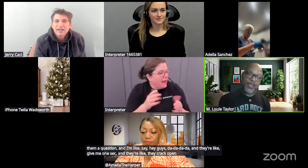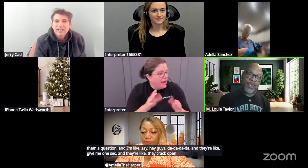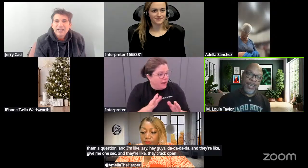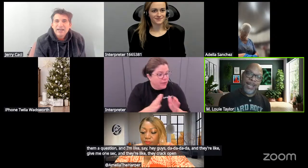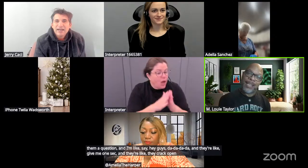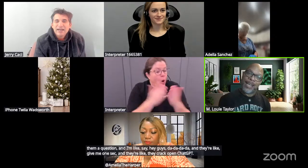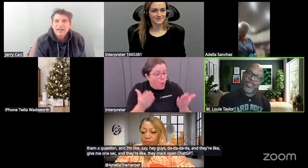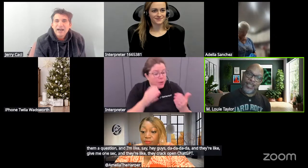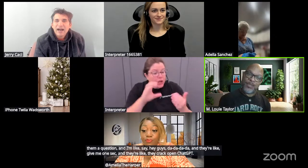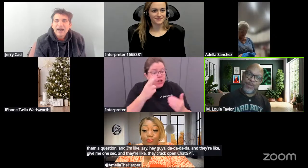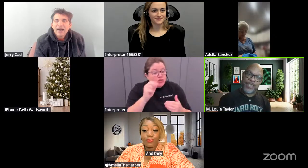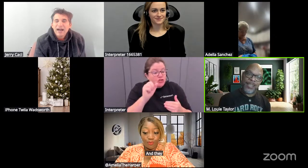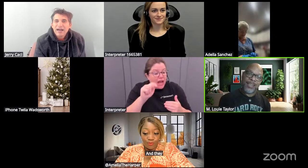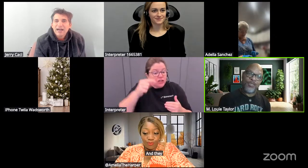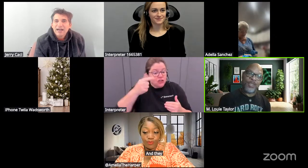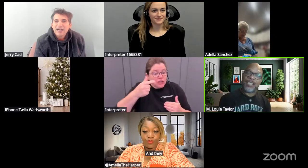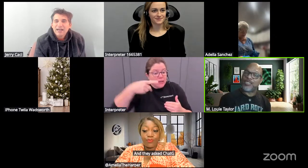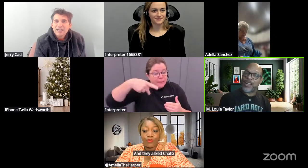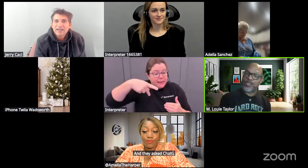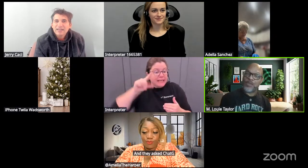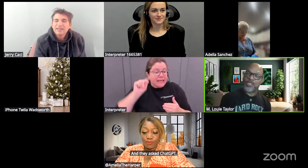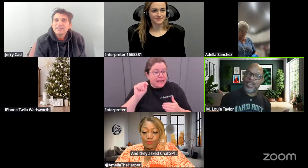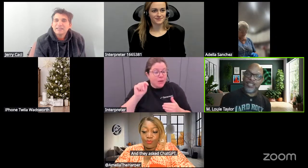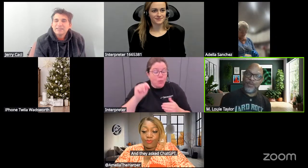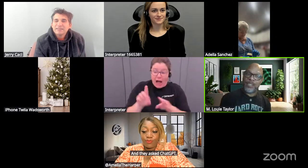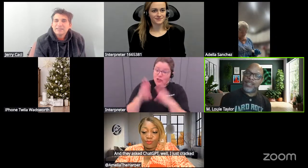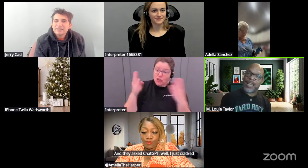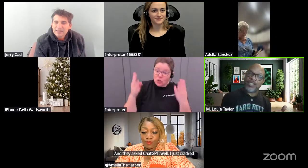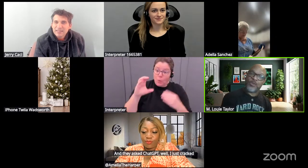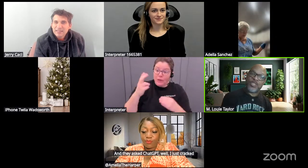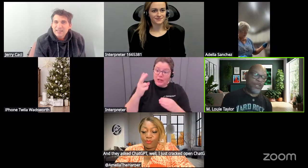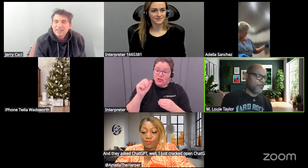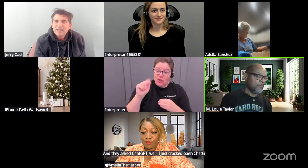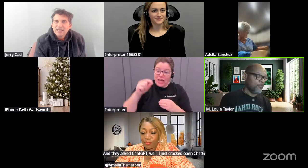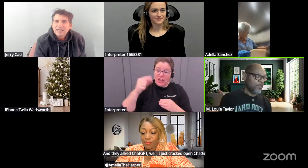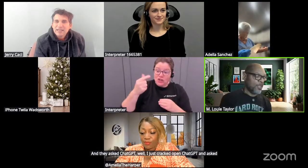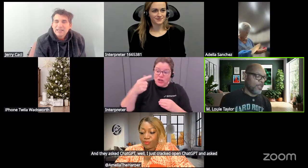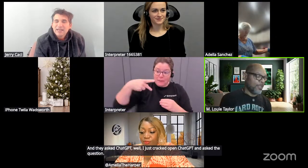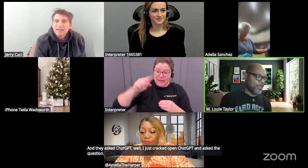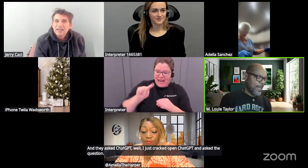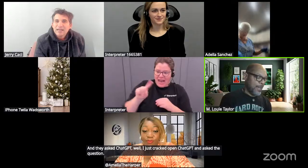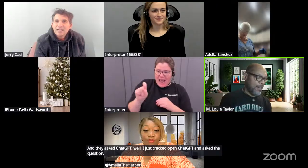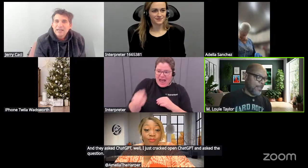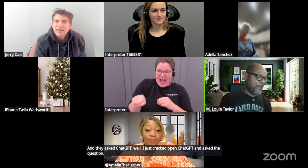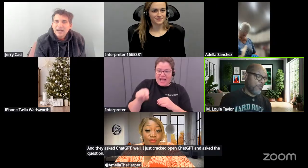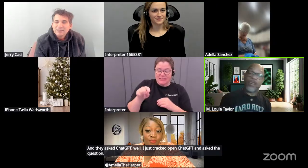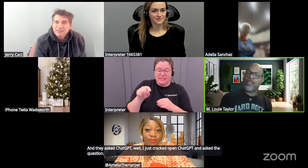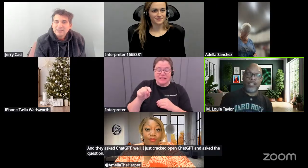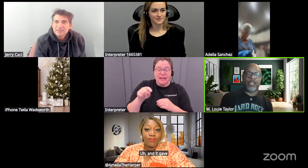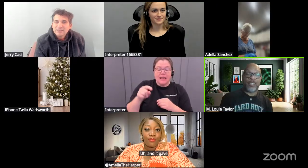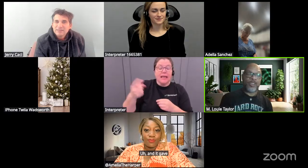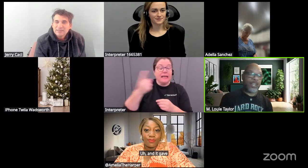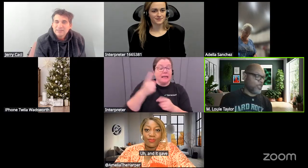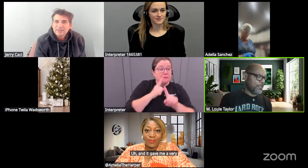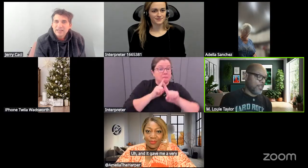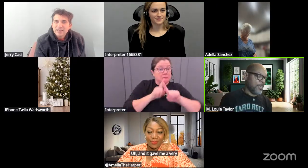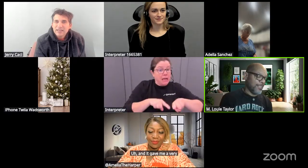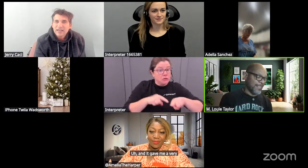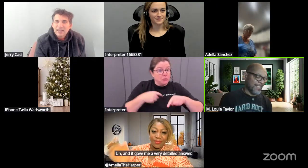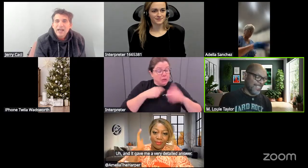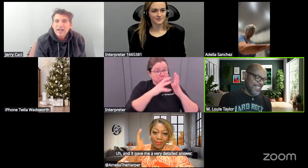GPT and they ask Chat GPT. Well, I just cracked open Chat GPT and asked the question, and it gave me a very detailed answer